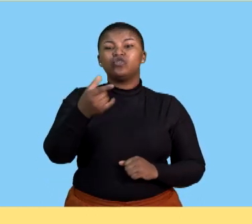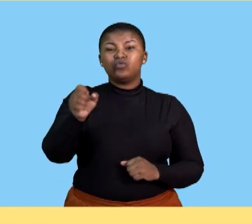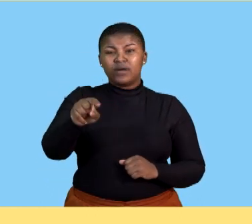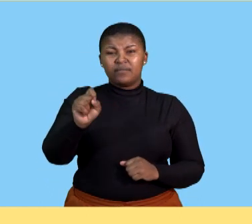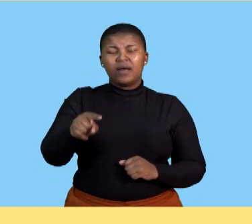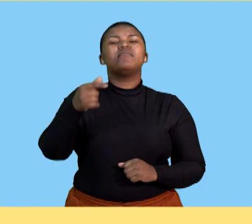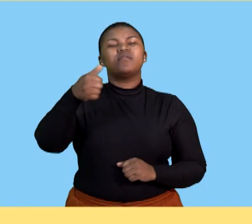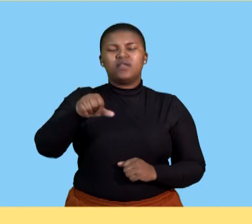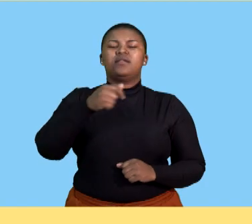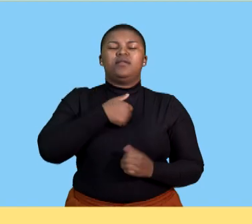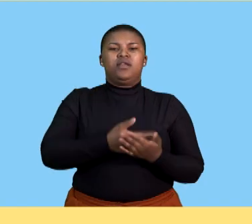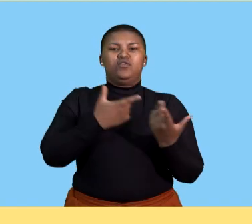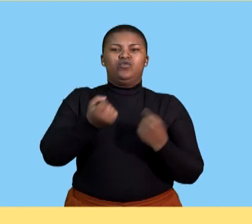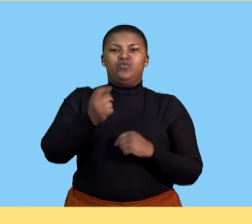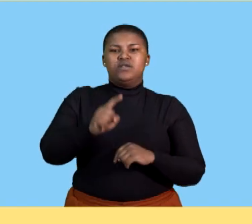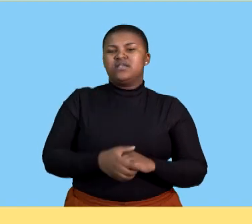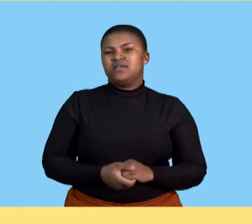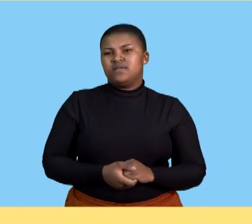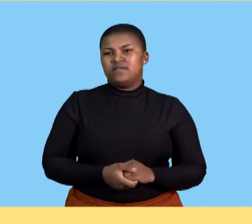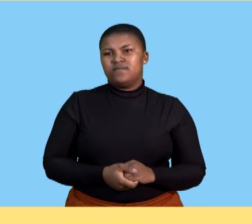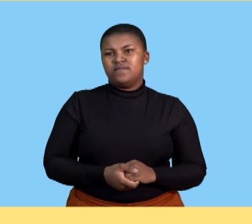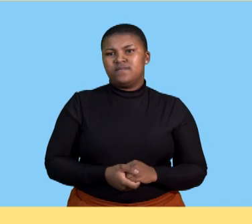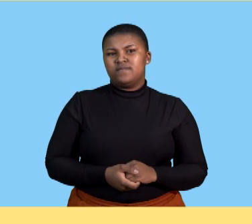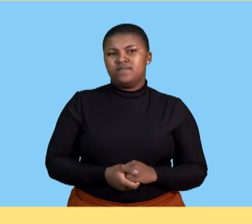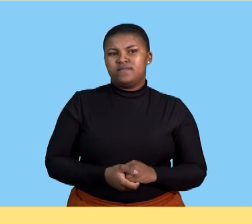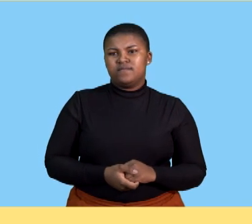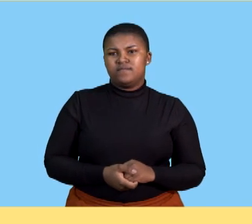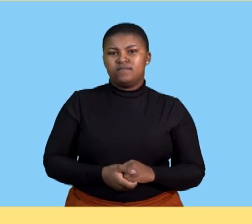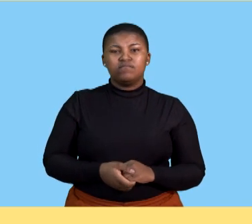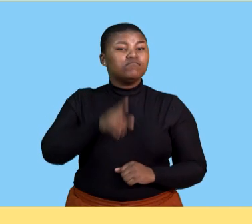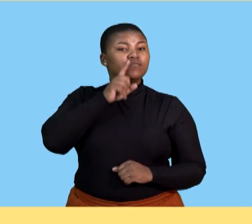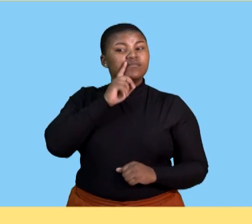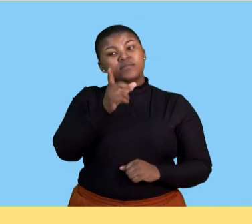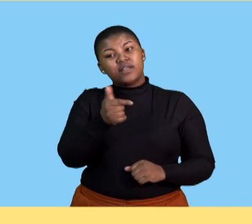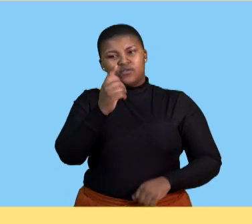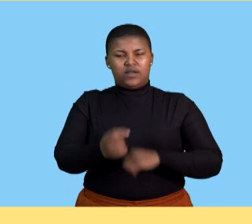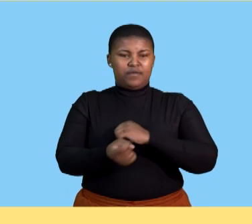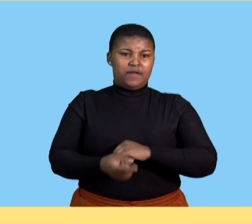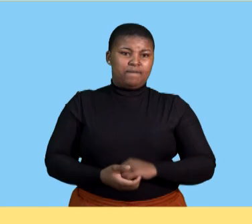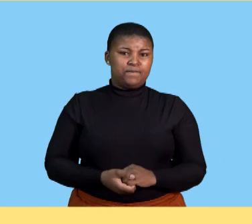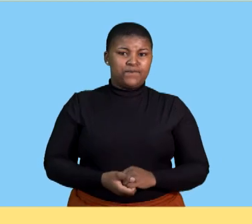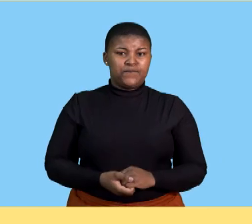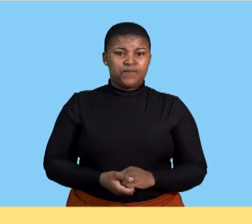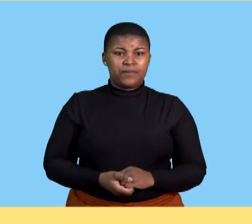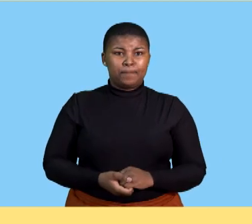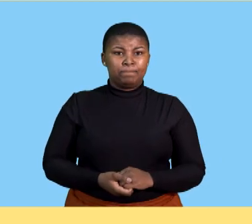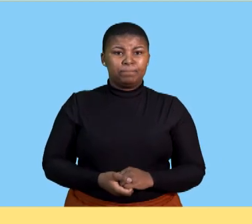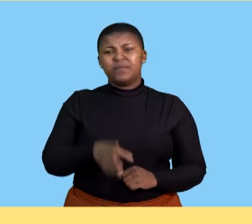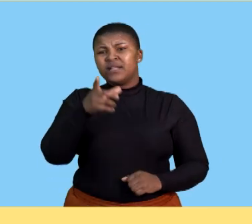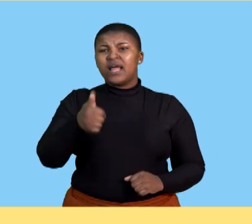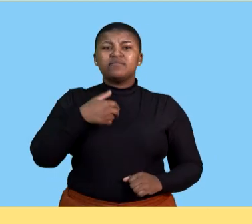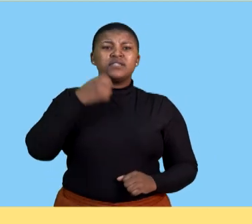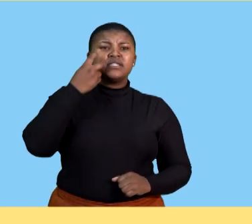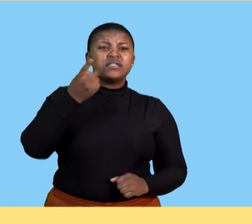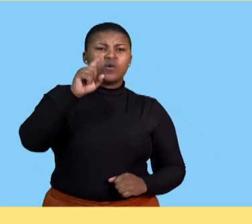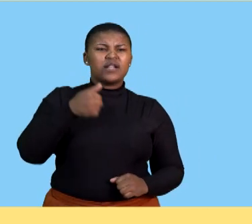that, now I can go and look at the next one. The next aspect that I